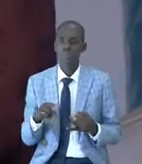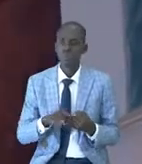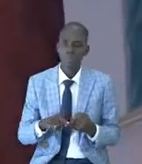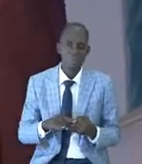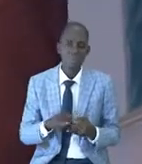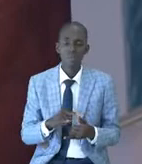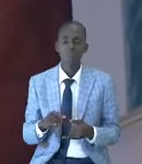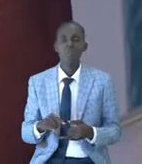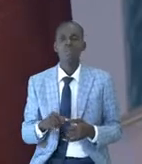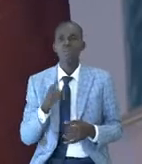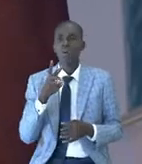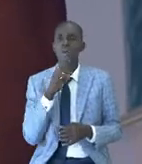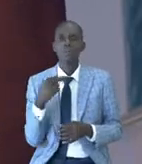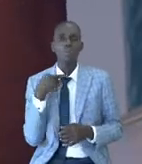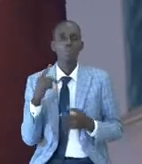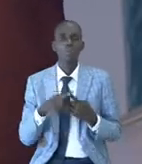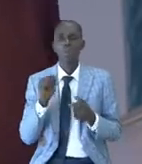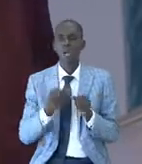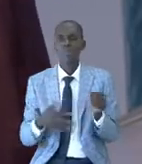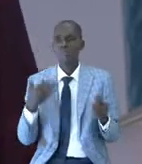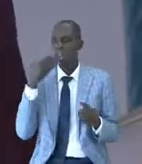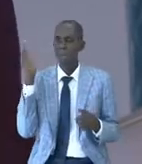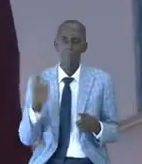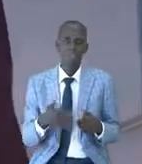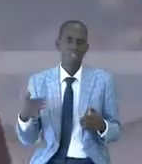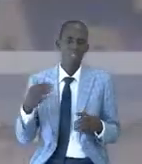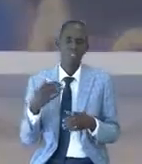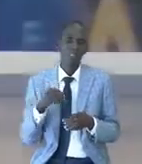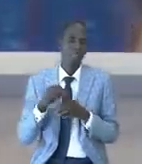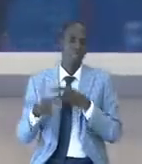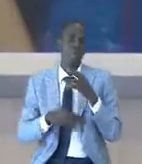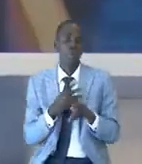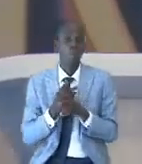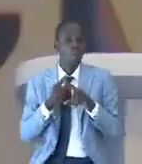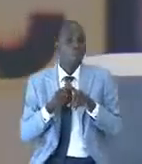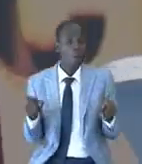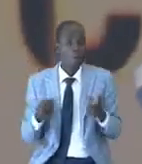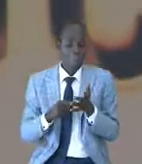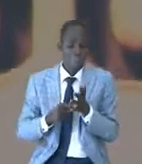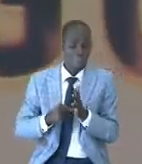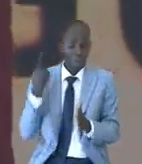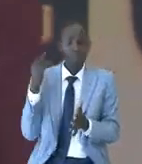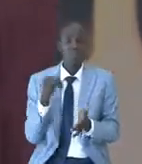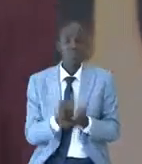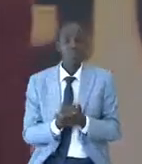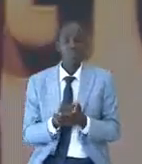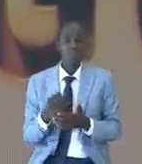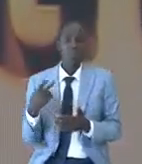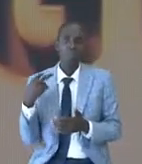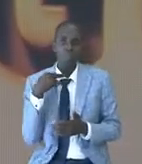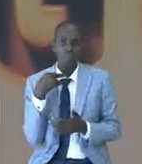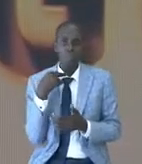bad and evil in the world. But once that bondage is there,